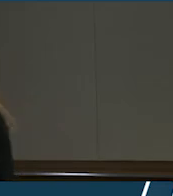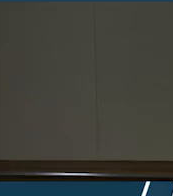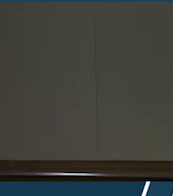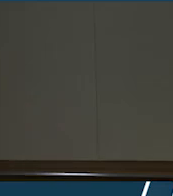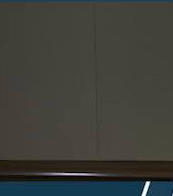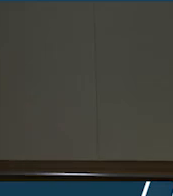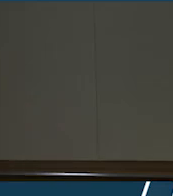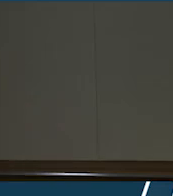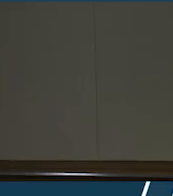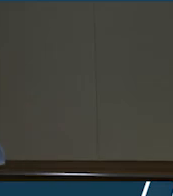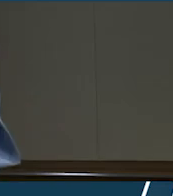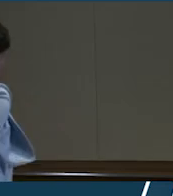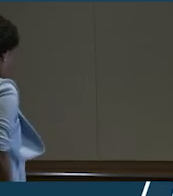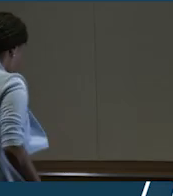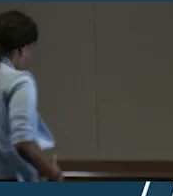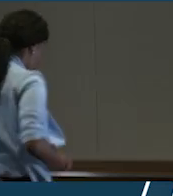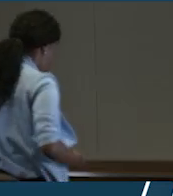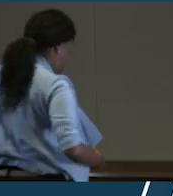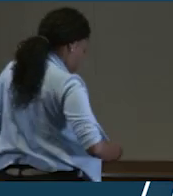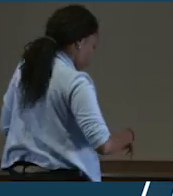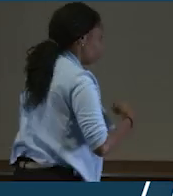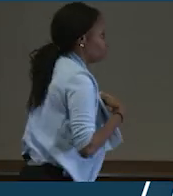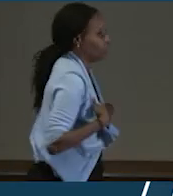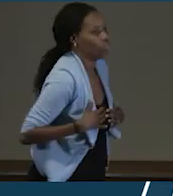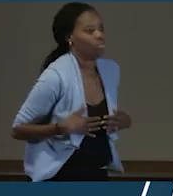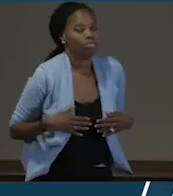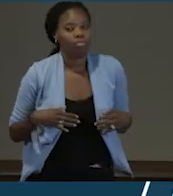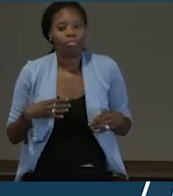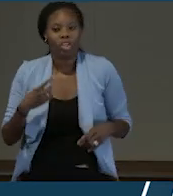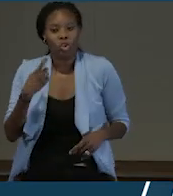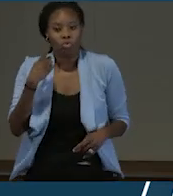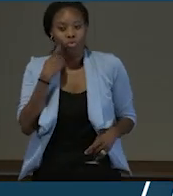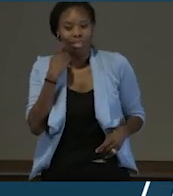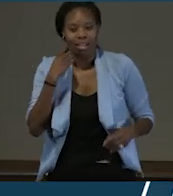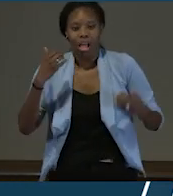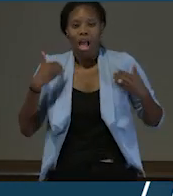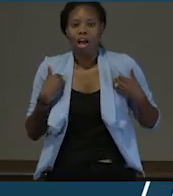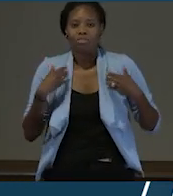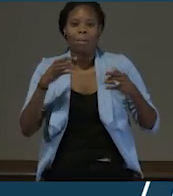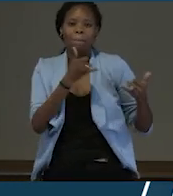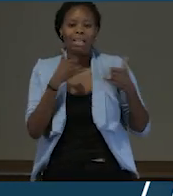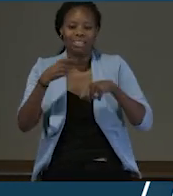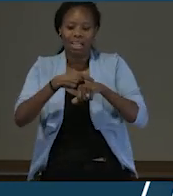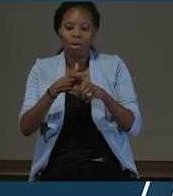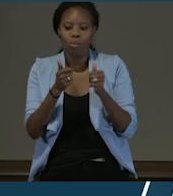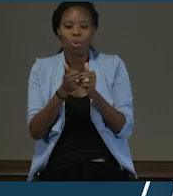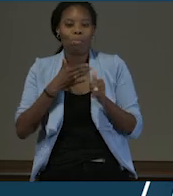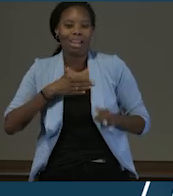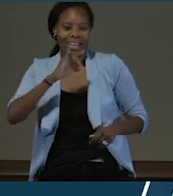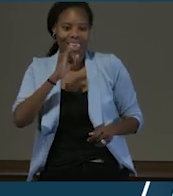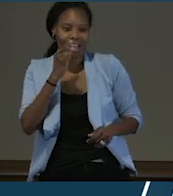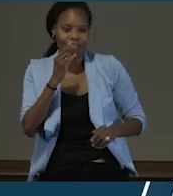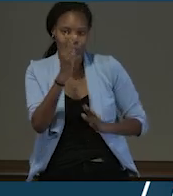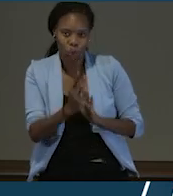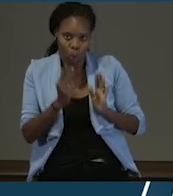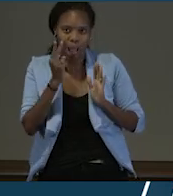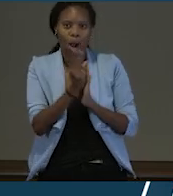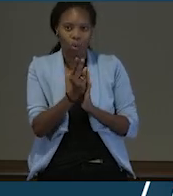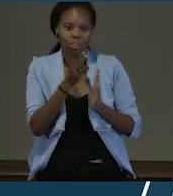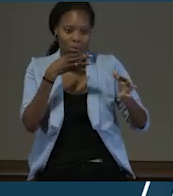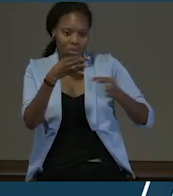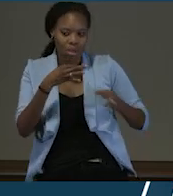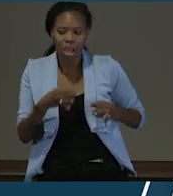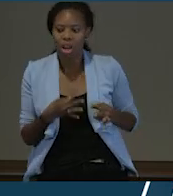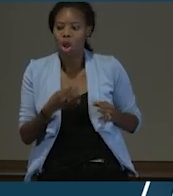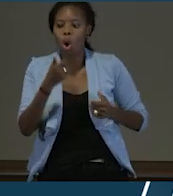I just had a session with my kid of 2 hours of him playing taxi. And me telling him what passengers he had to